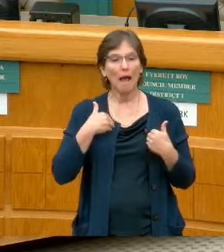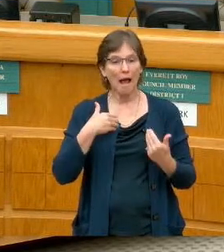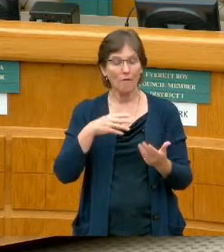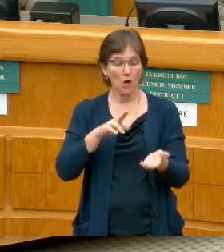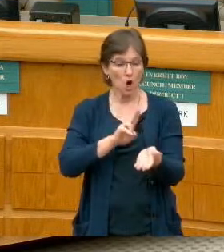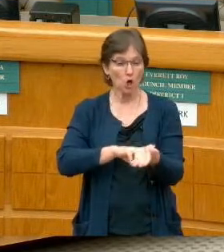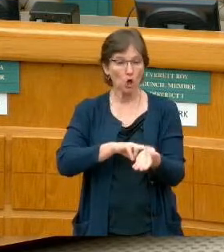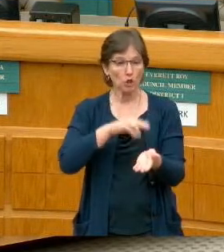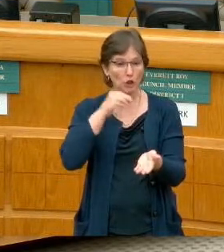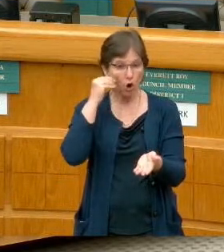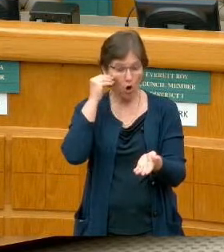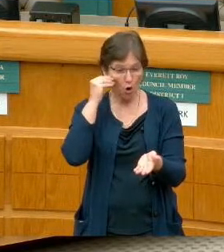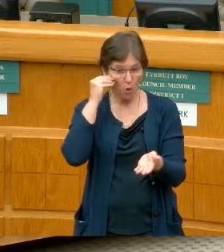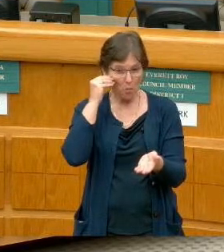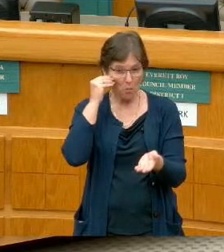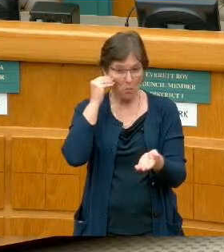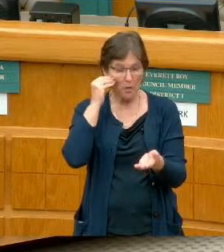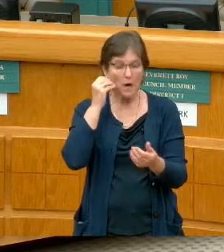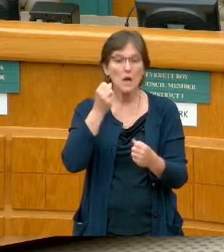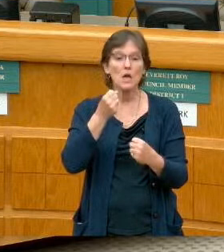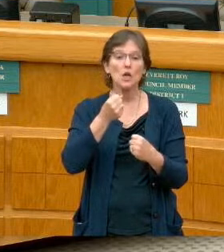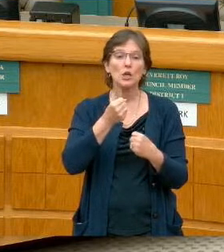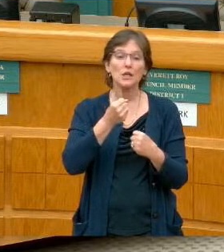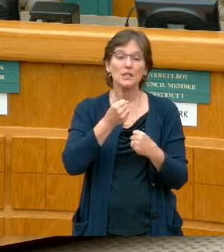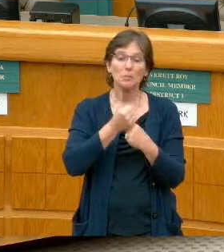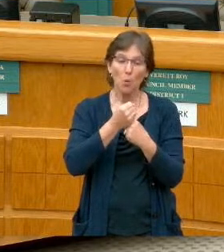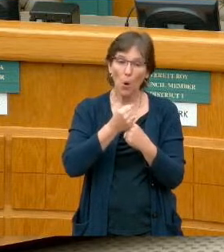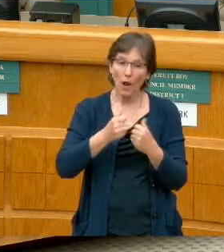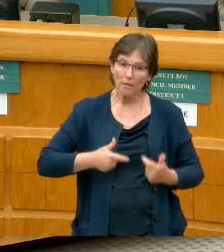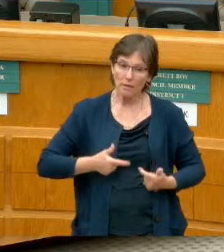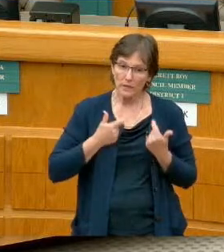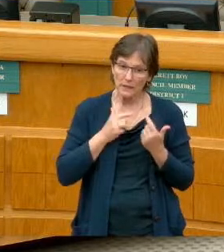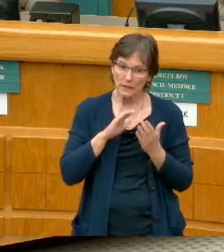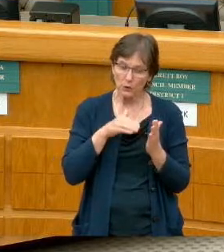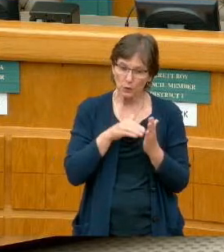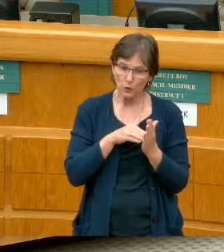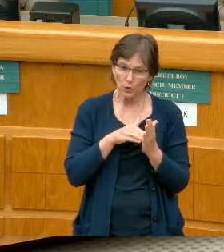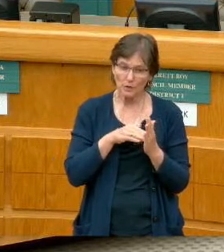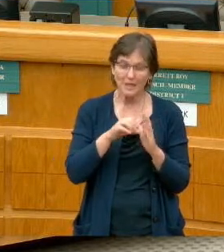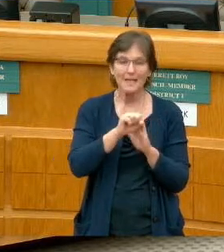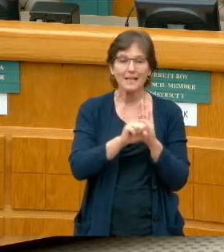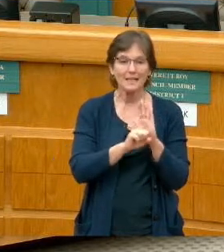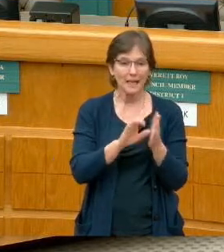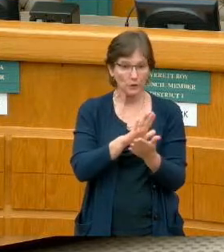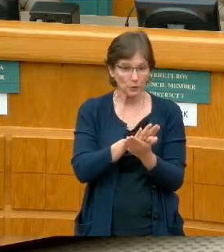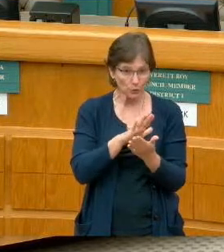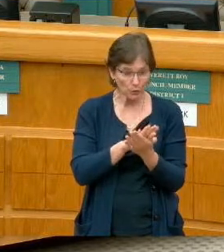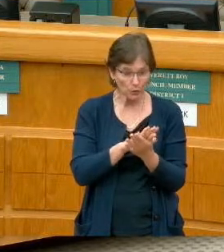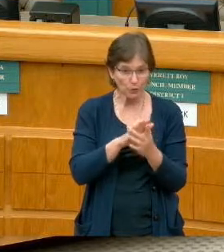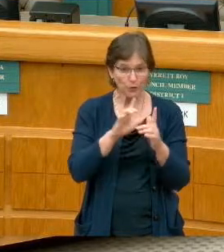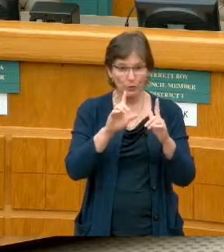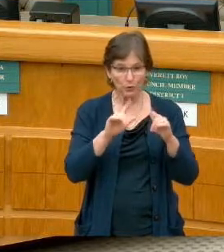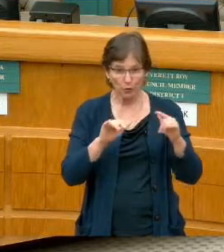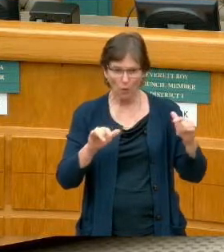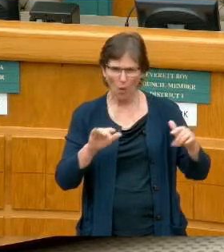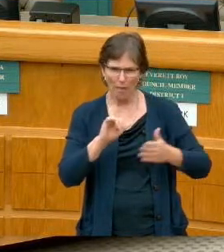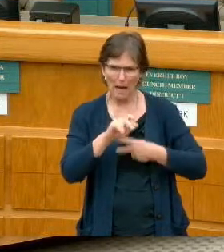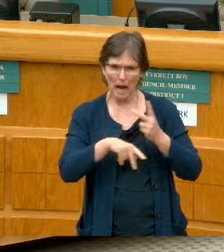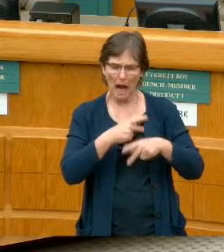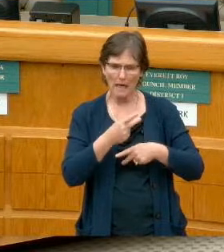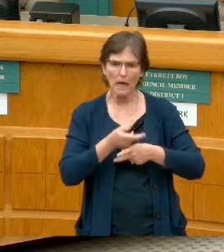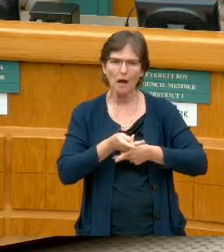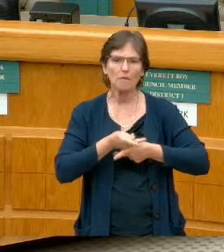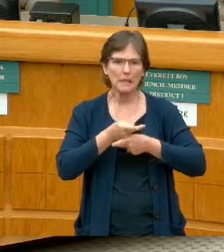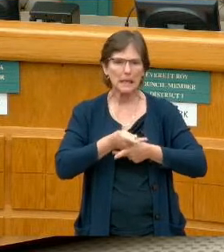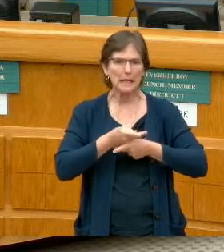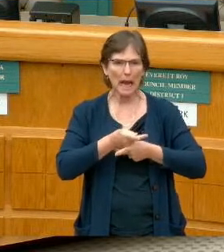centers, assisted living facilities, and long-term care facilities will be open to some visitors. So I don't know the